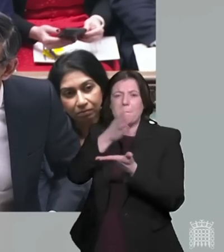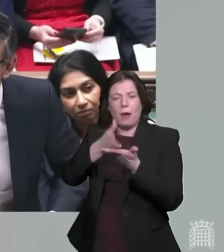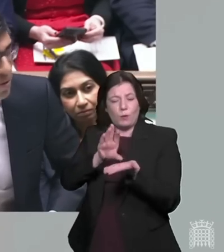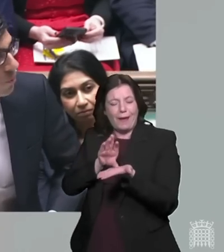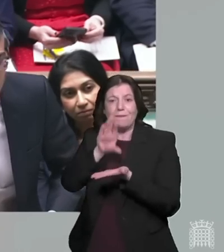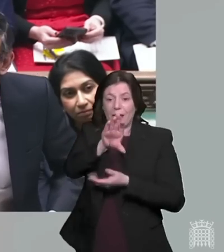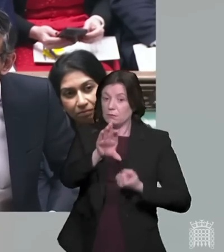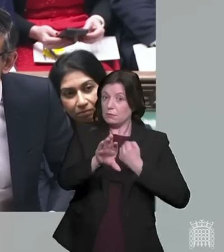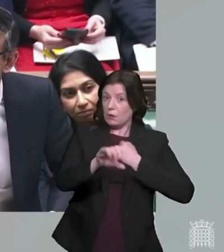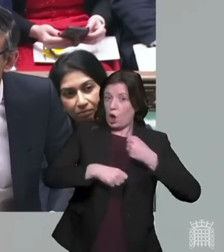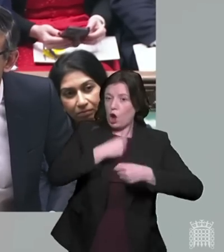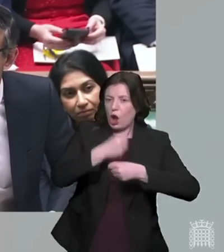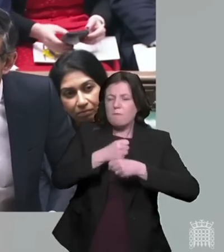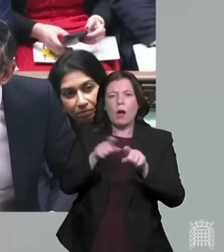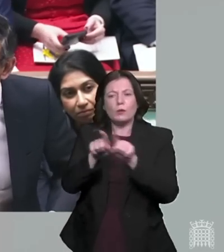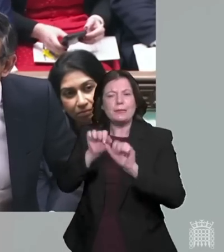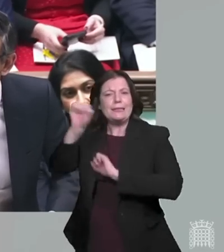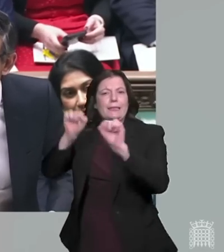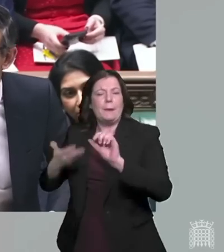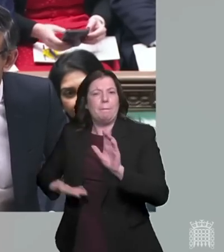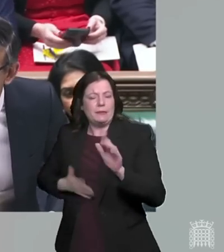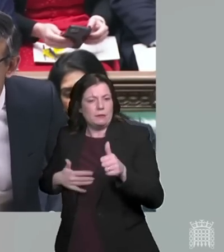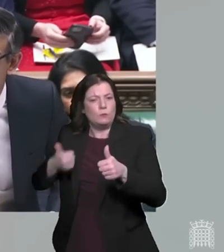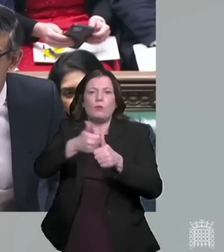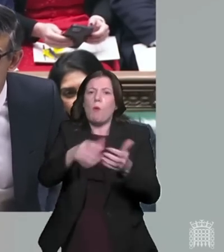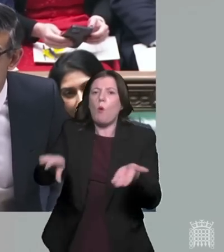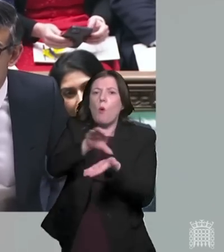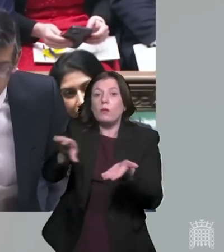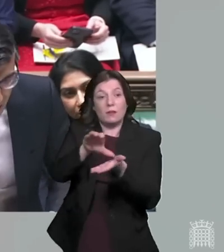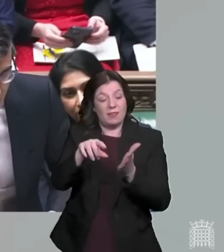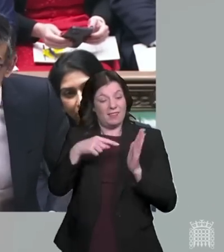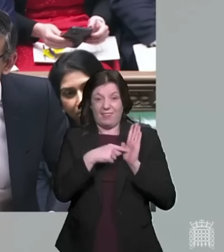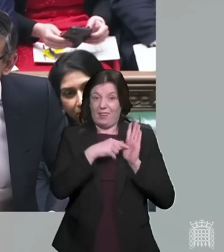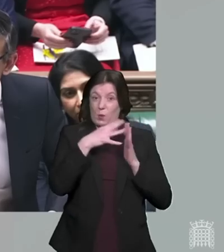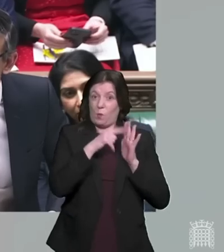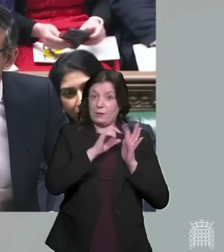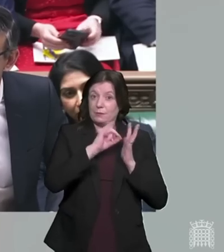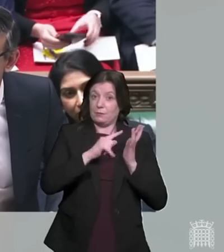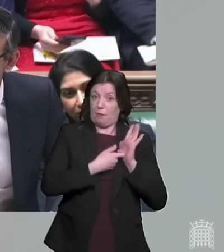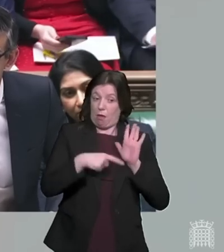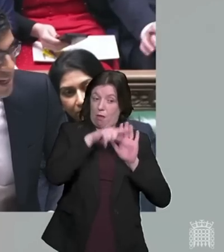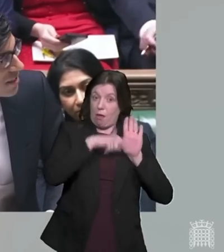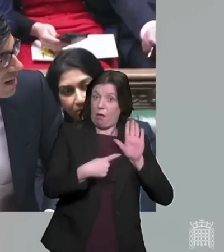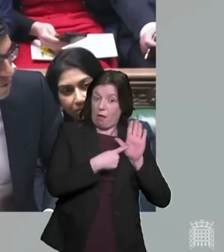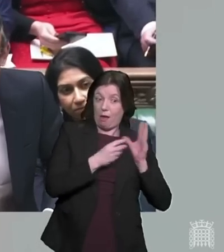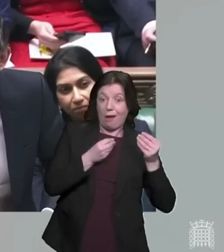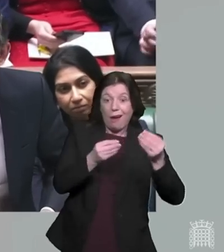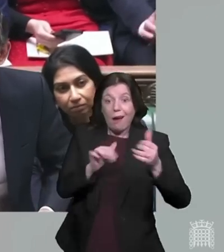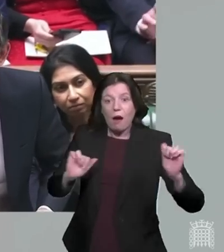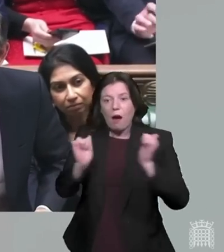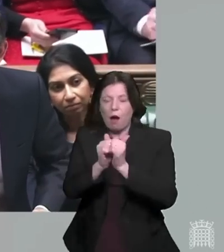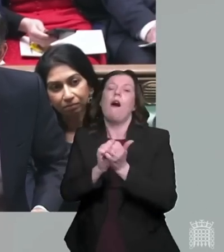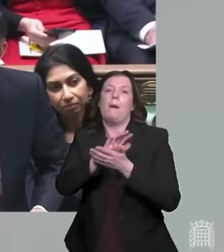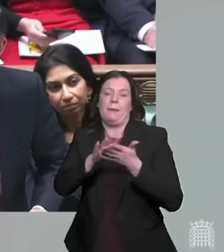from the government, but also from the private sector. This agreement will unlock that investment. But critically, a step on that journey is to have a